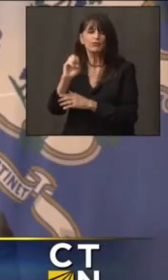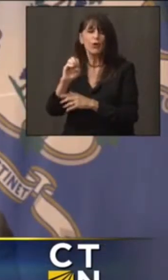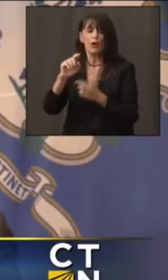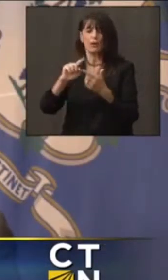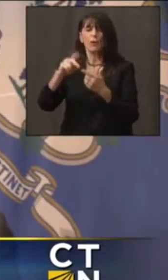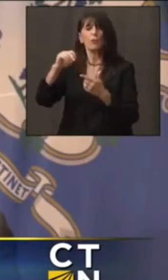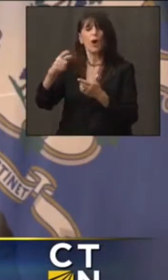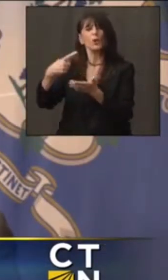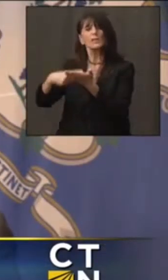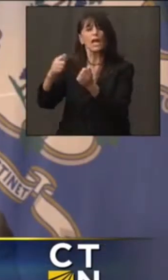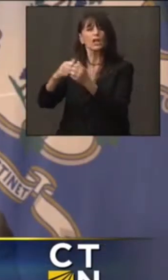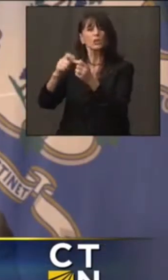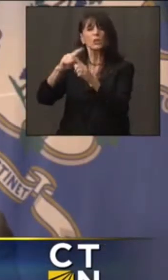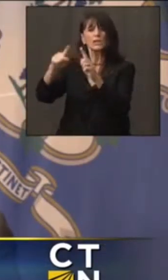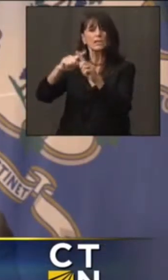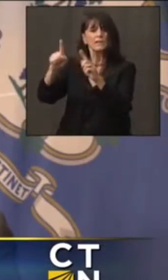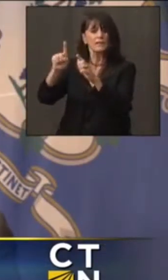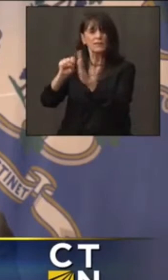states.